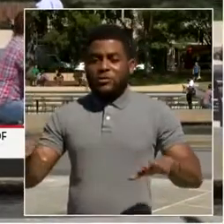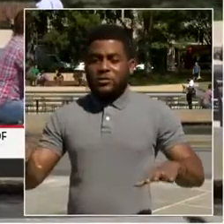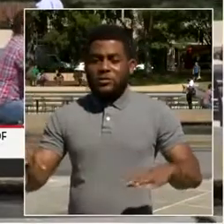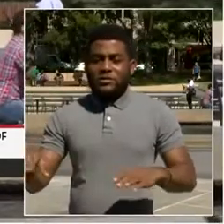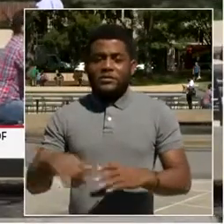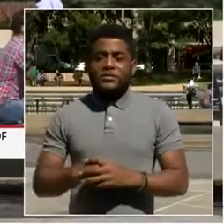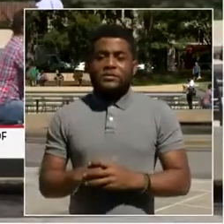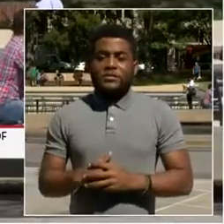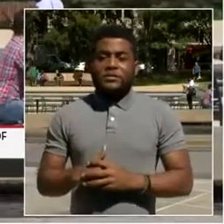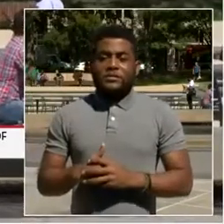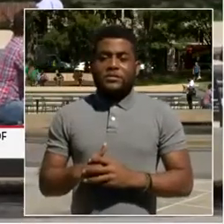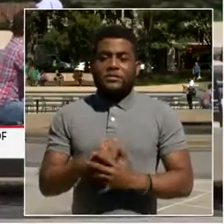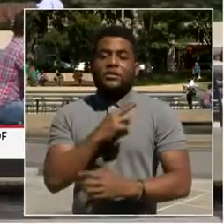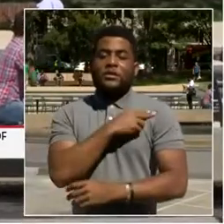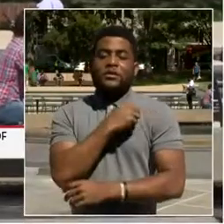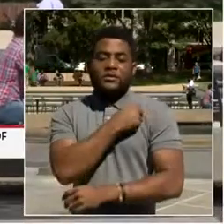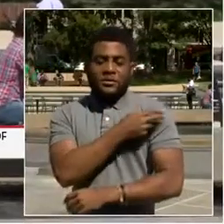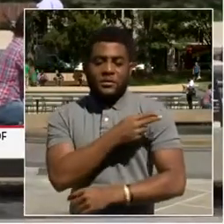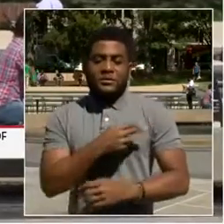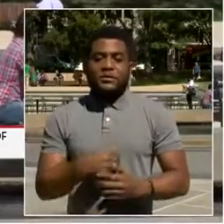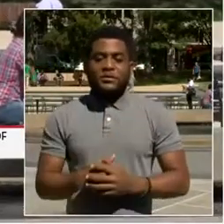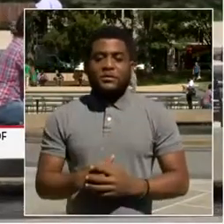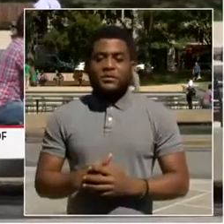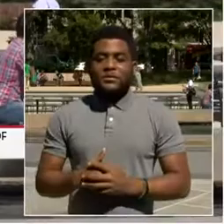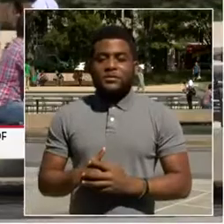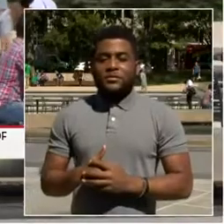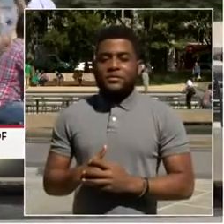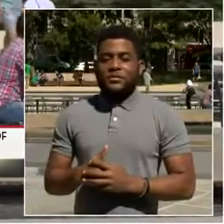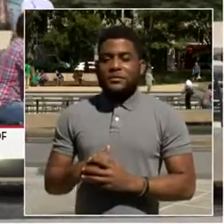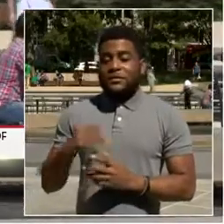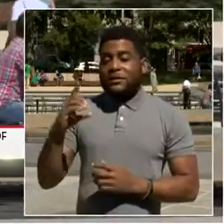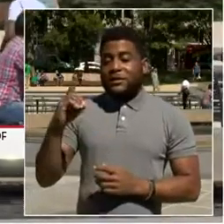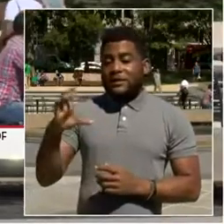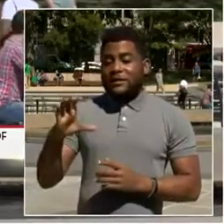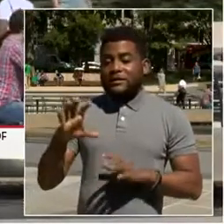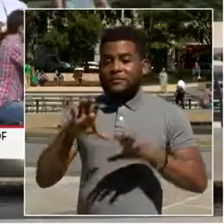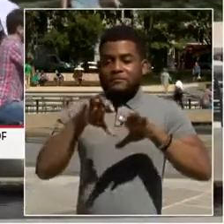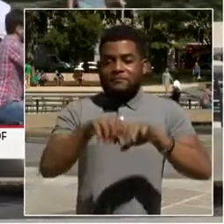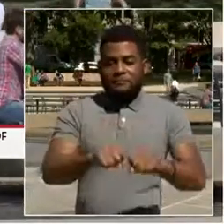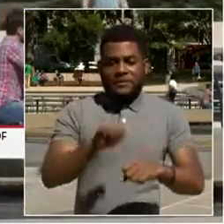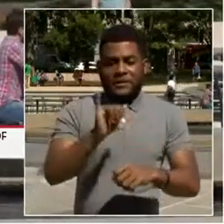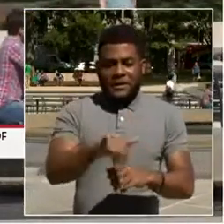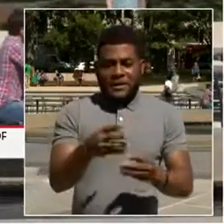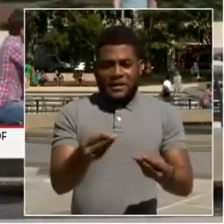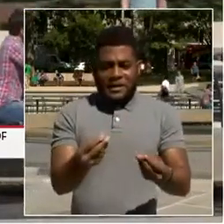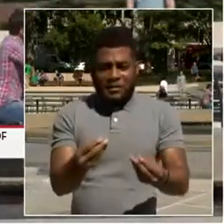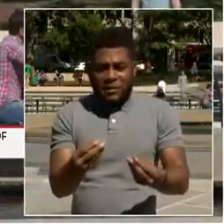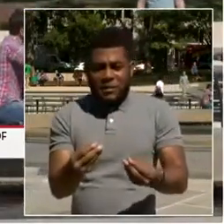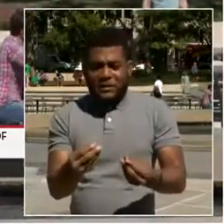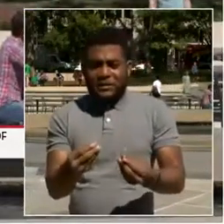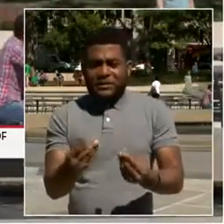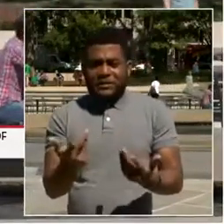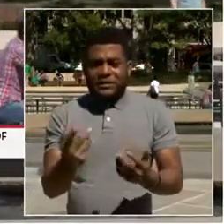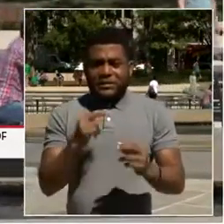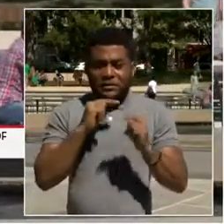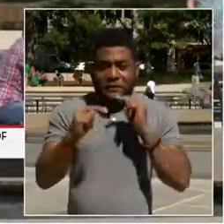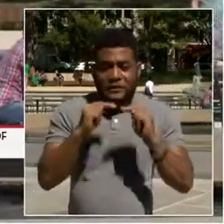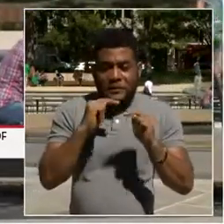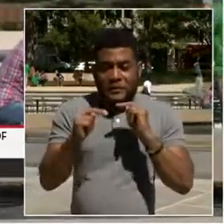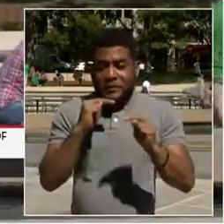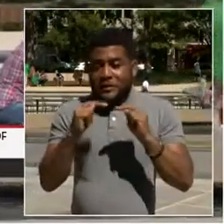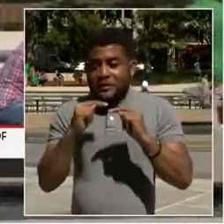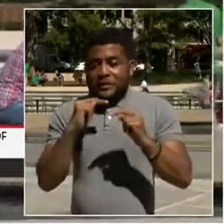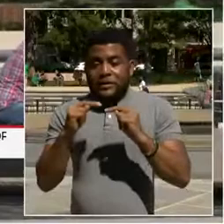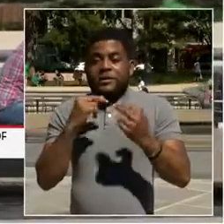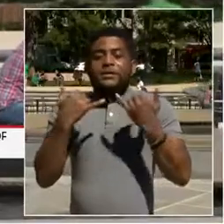will remember that the district acquired that after a lengthy BRAC process. And now the campus